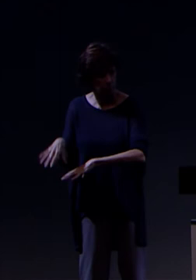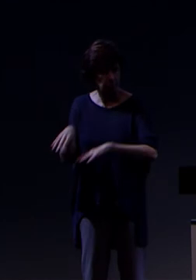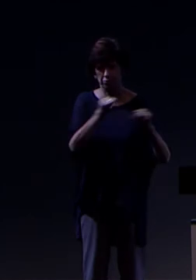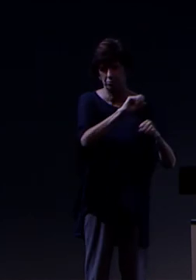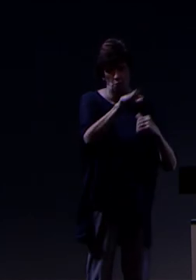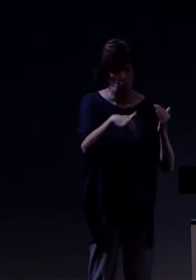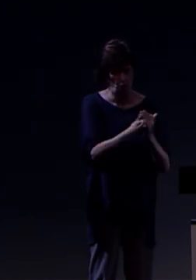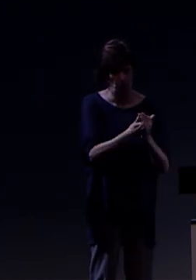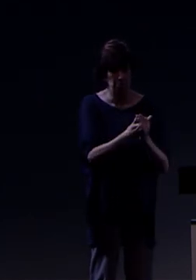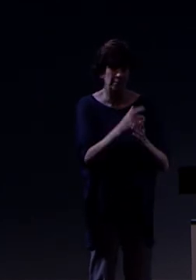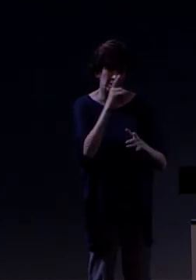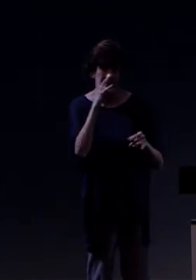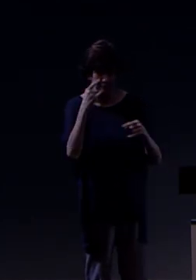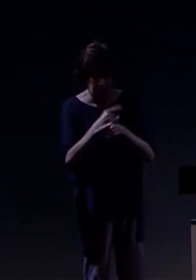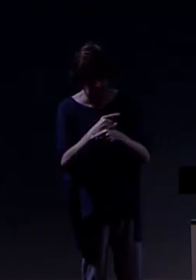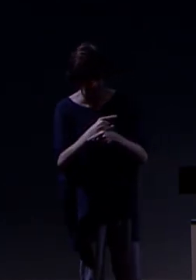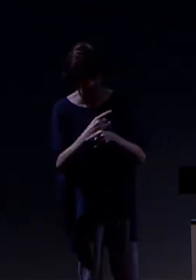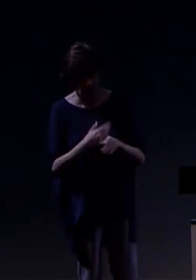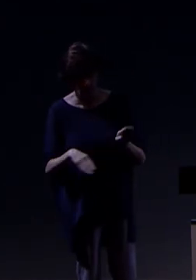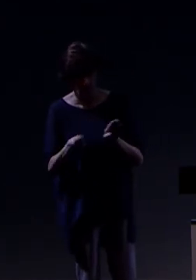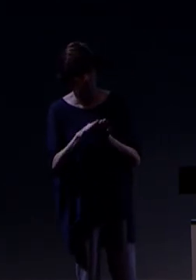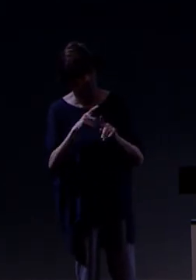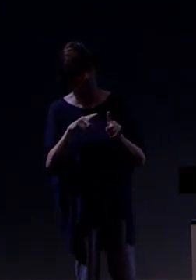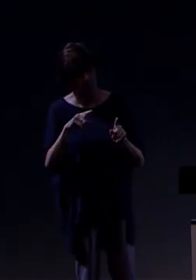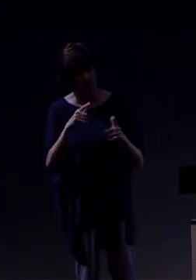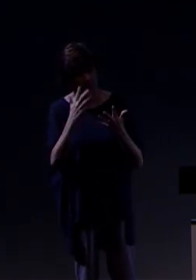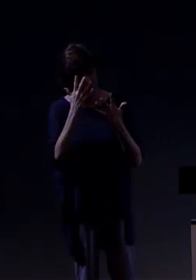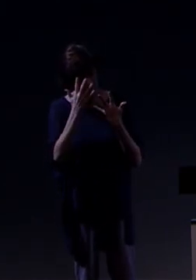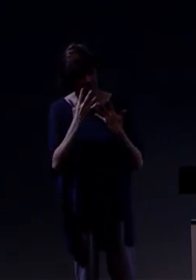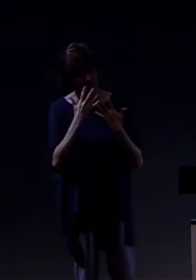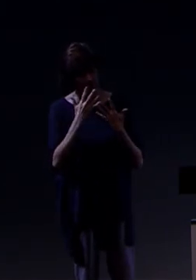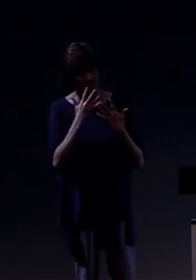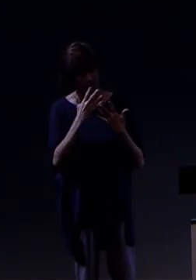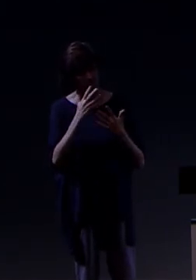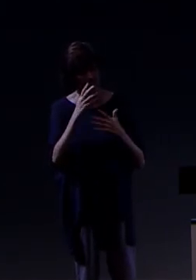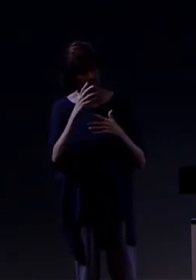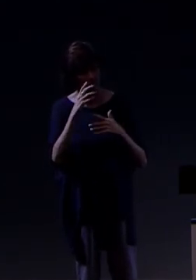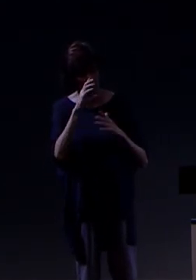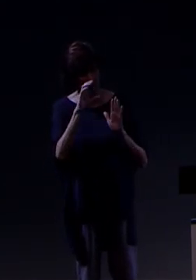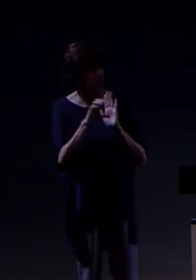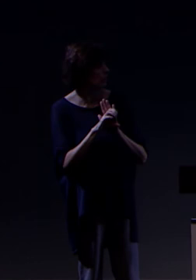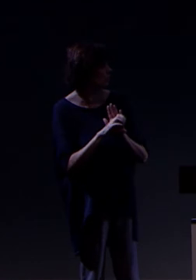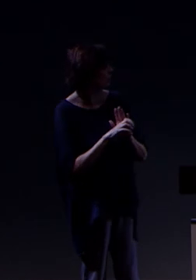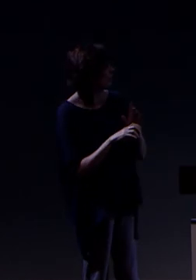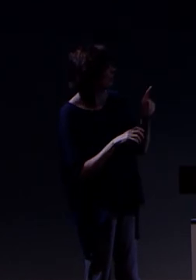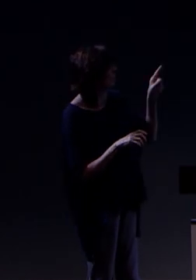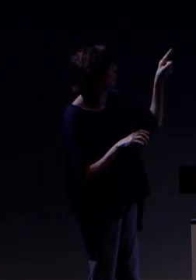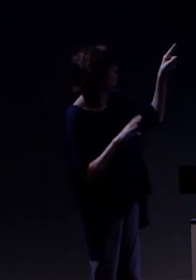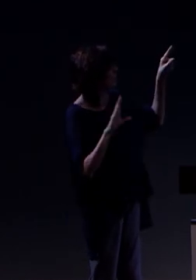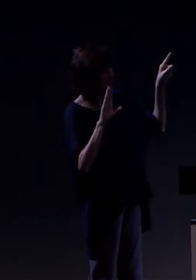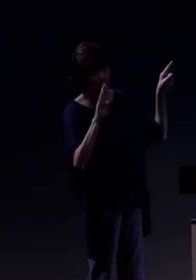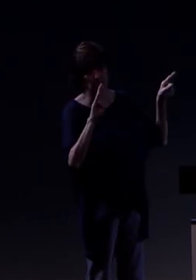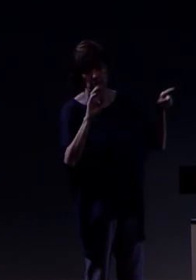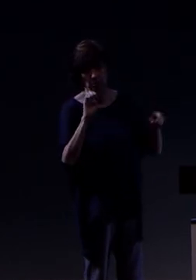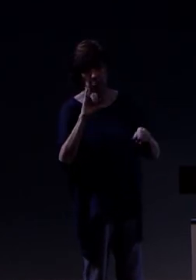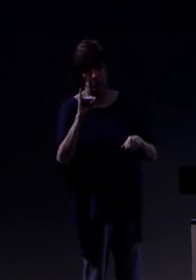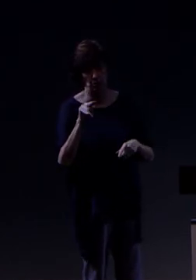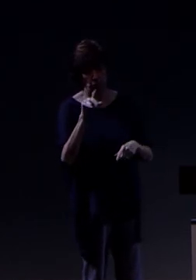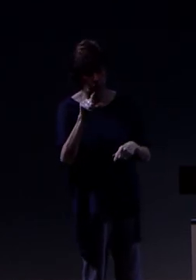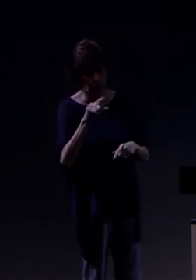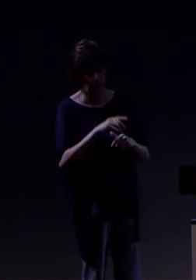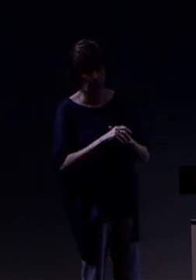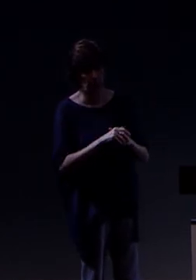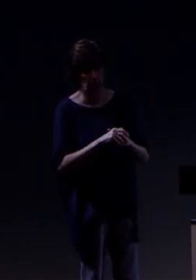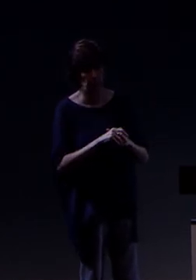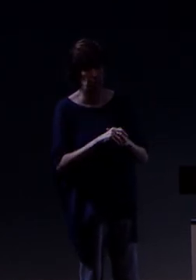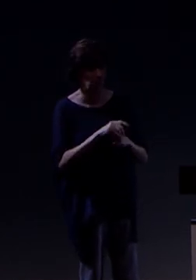think is the most ironically tragic photograph I've seen. This is taken in Beijing by a Getty photographer. It